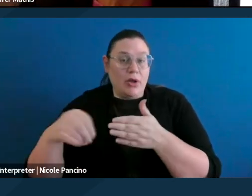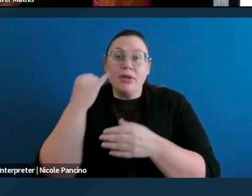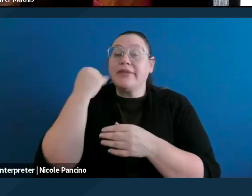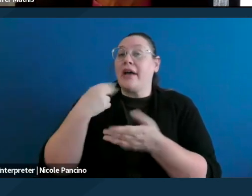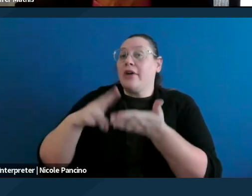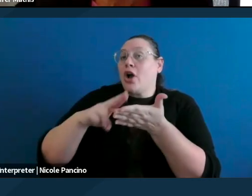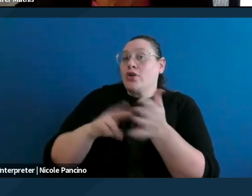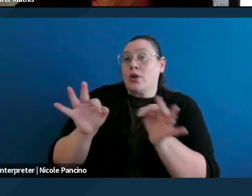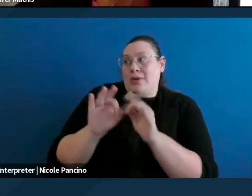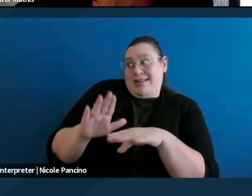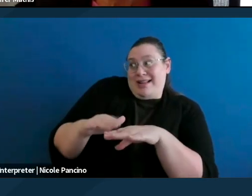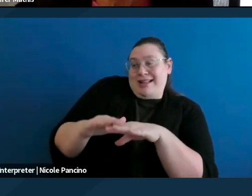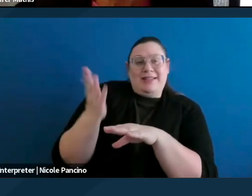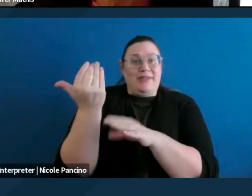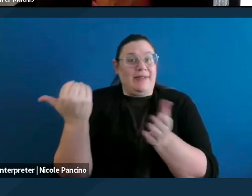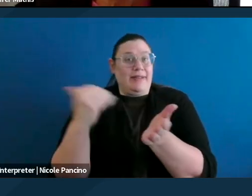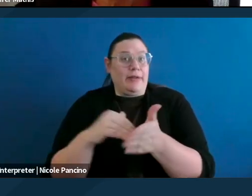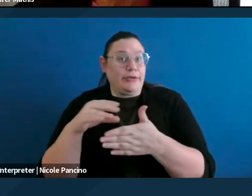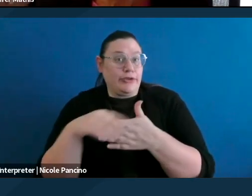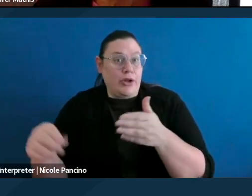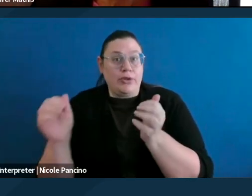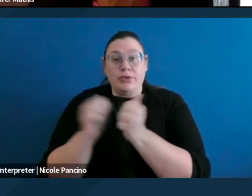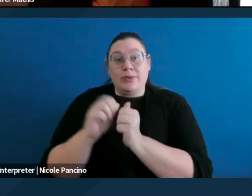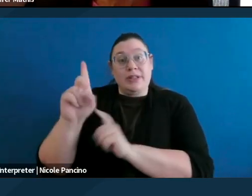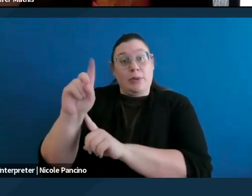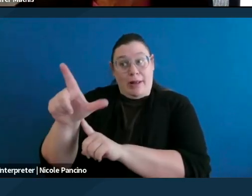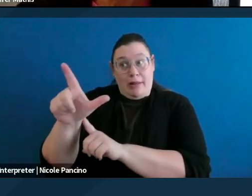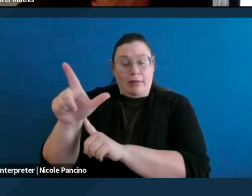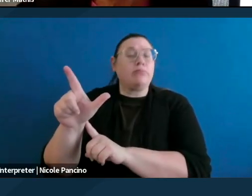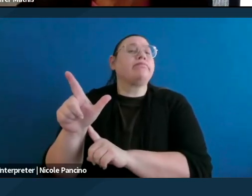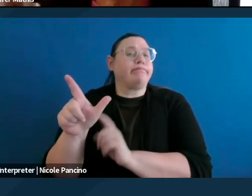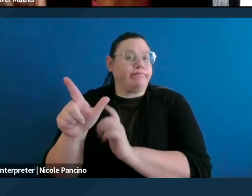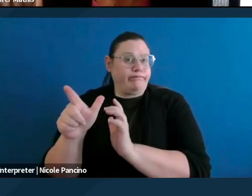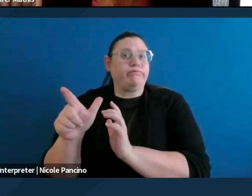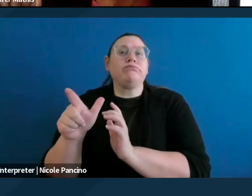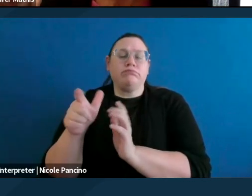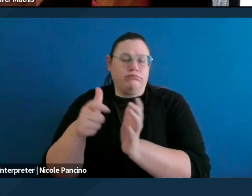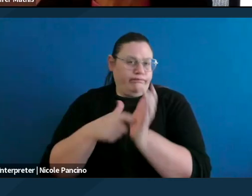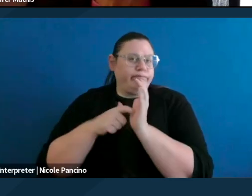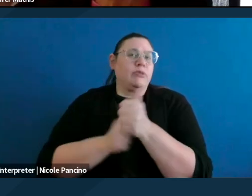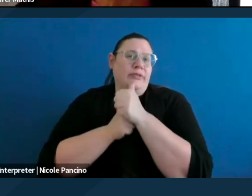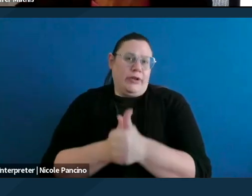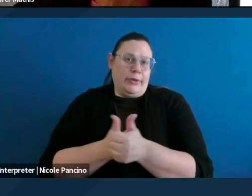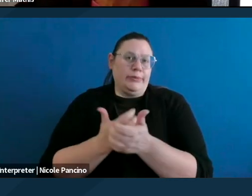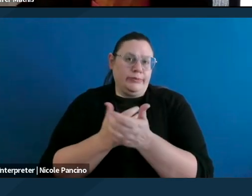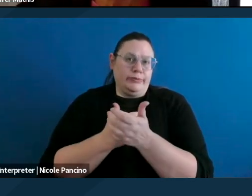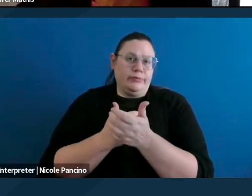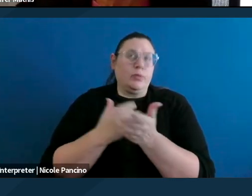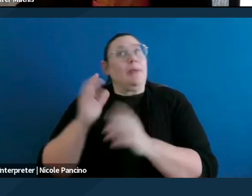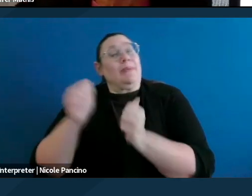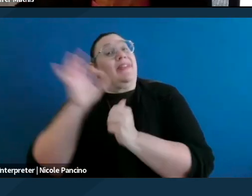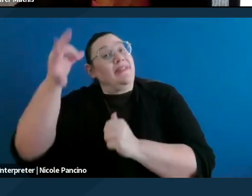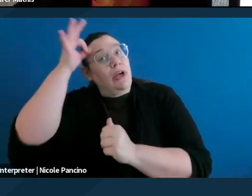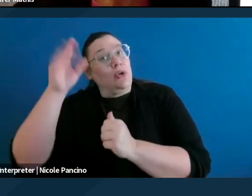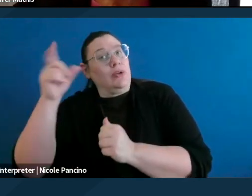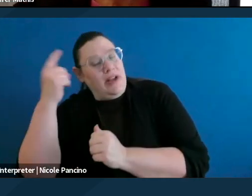least $15,000 with the Department of Labor, then you are covered. I'm sorry, with the federal government, you are contract